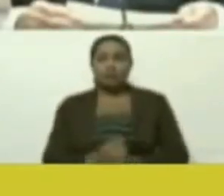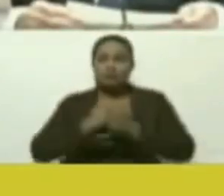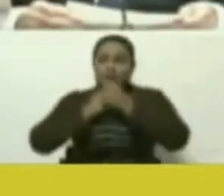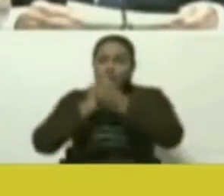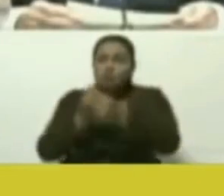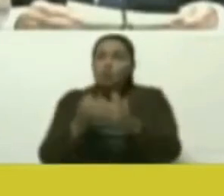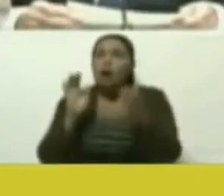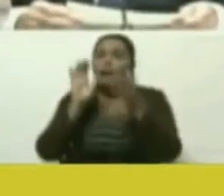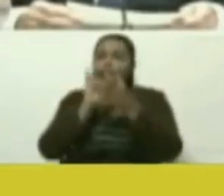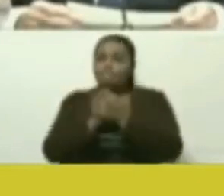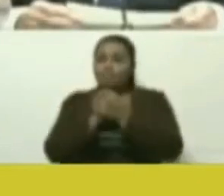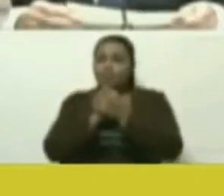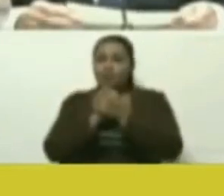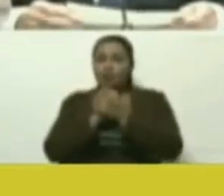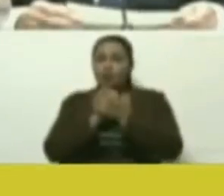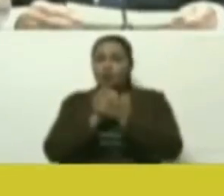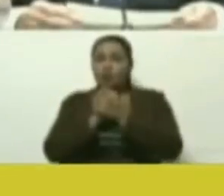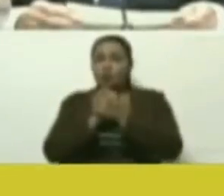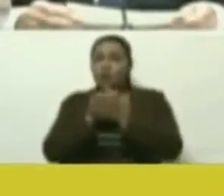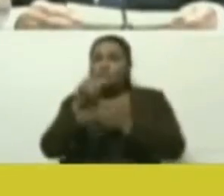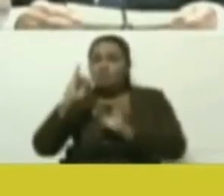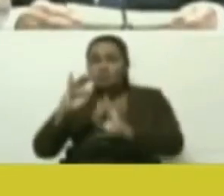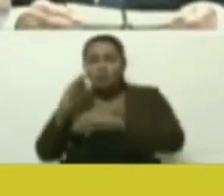has been very successful.